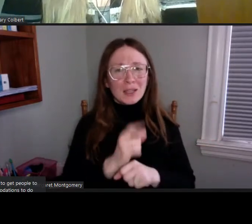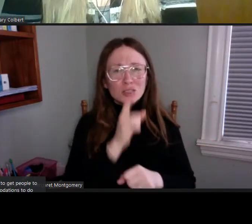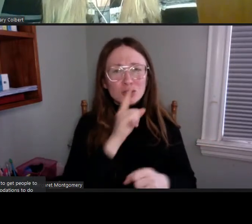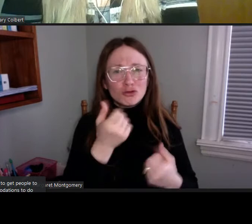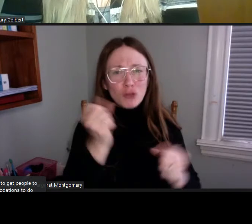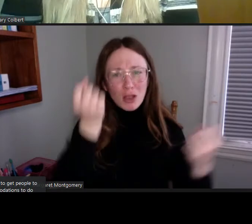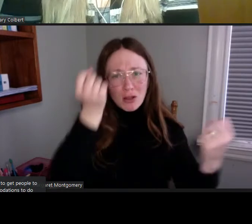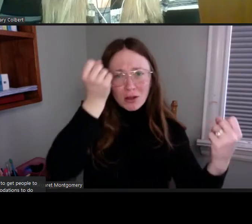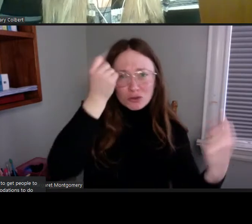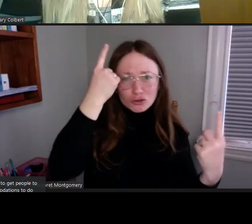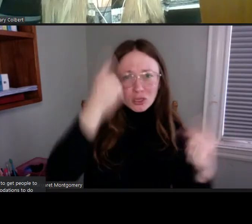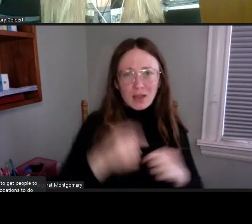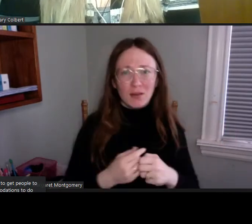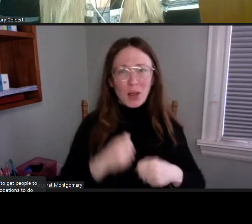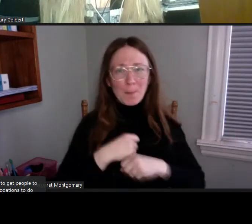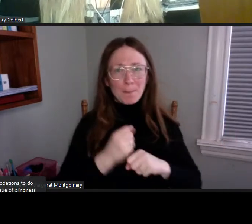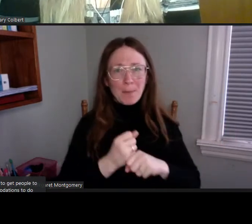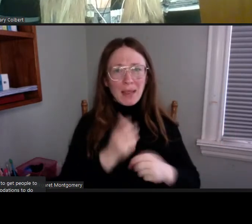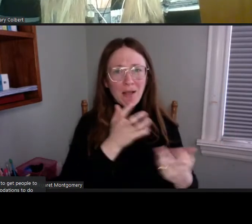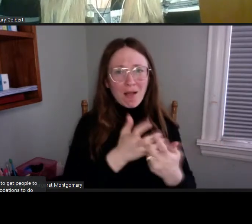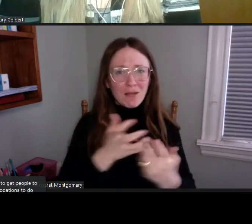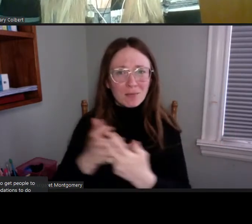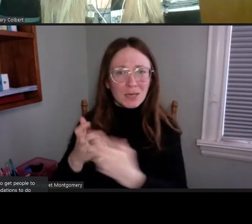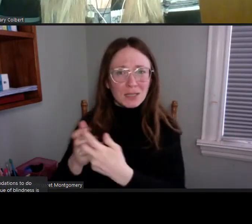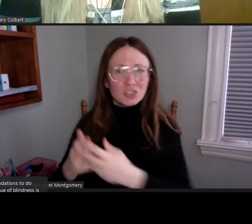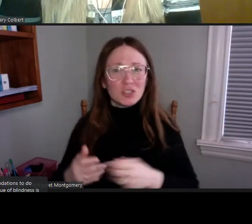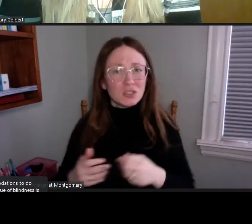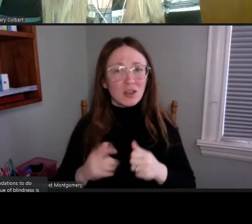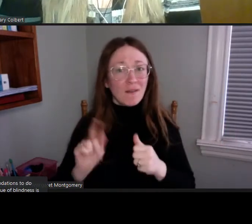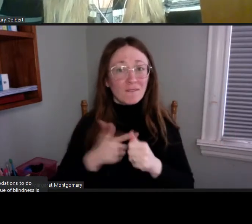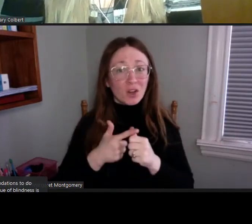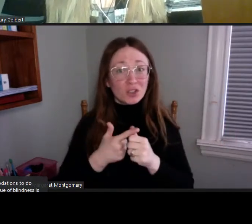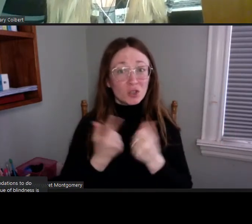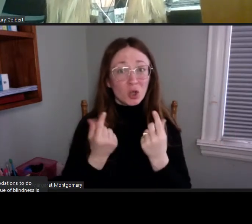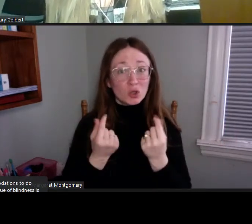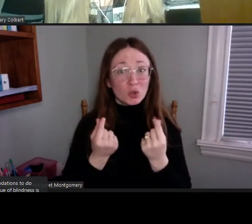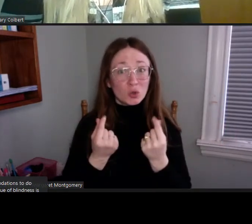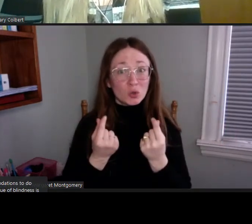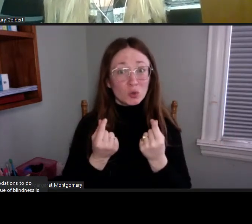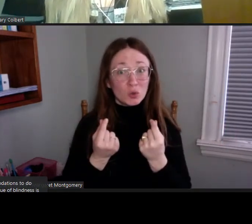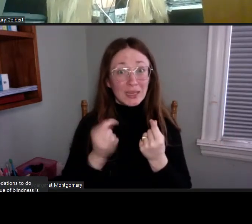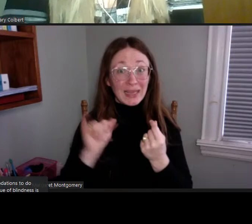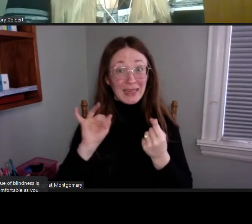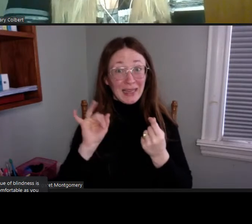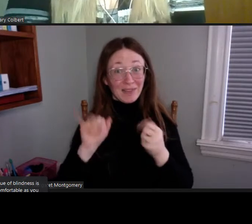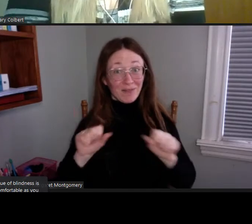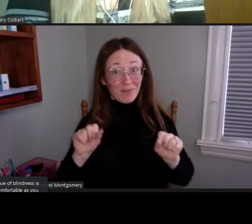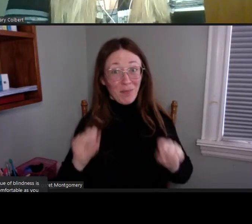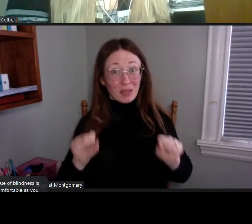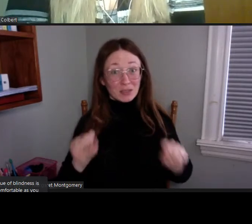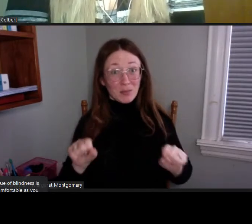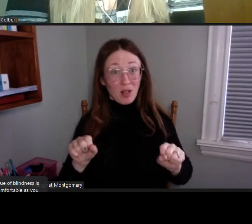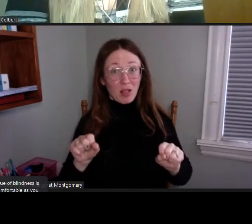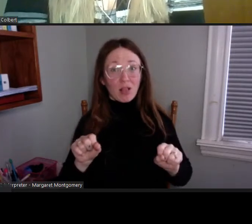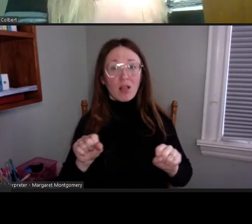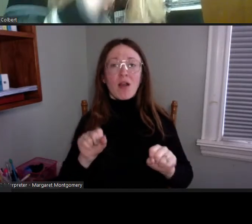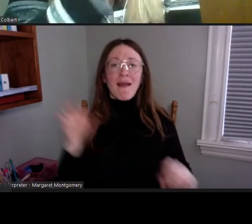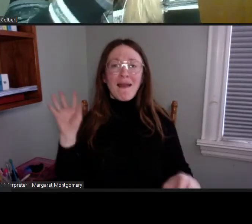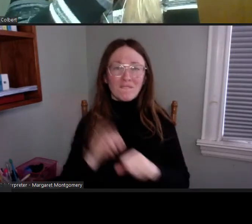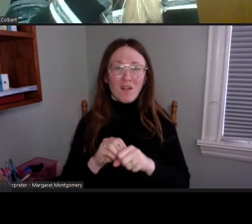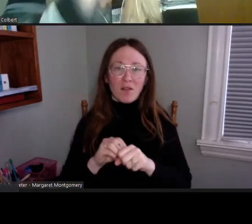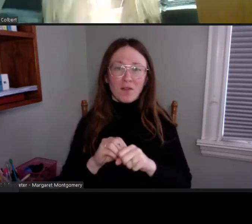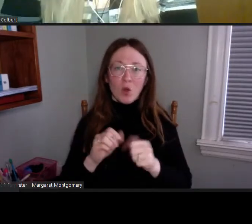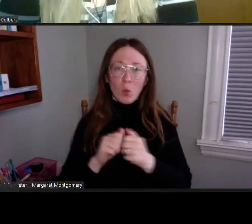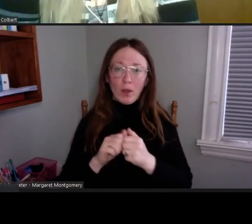things around the issue of blindness, is as much as you can and as comfortable as you feel, get involved in your local